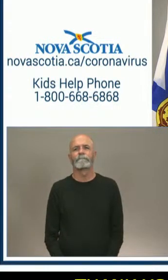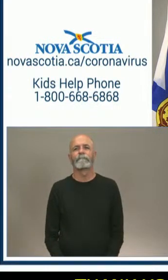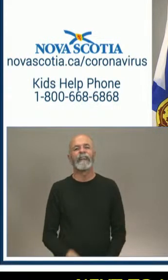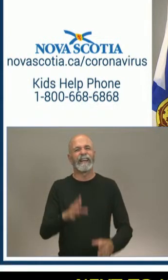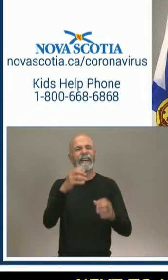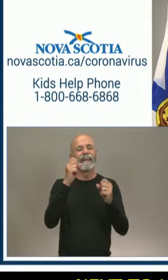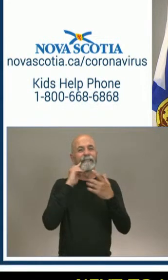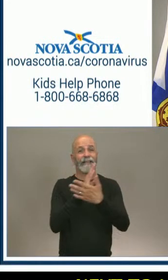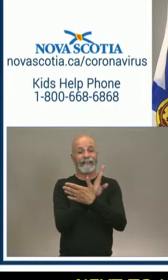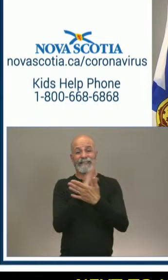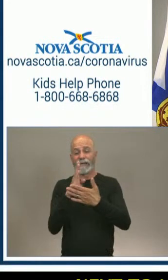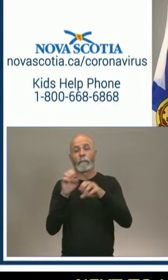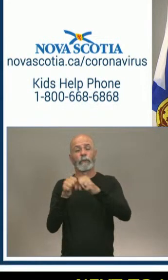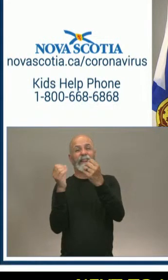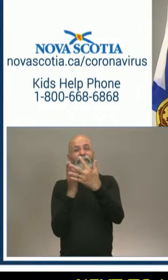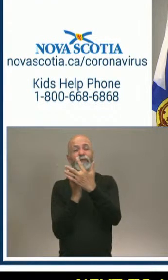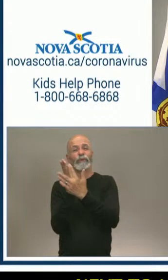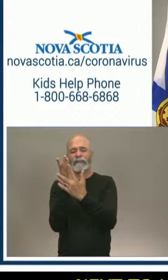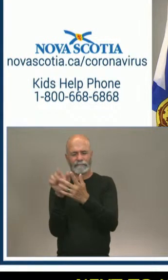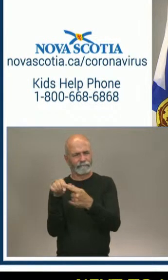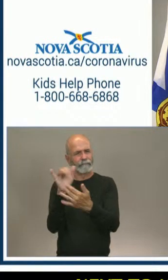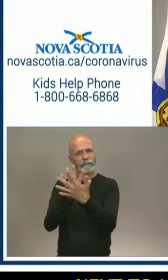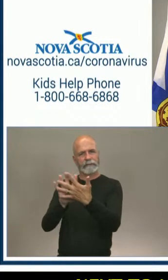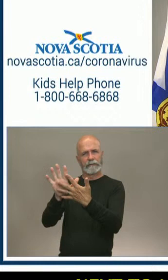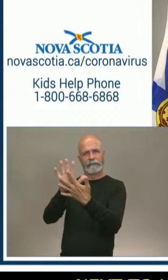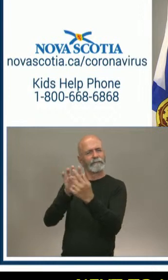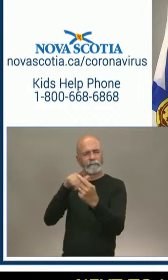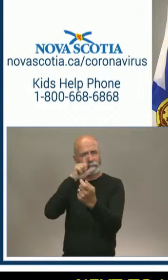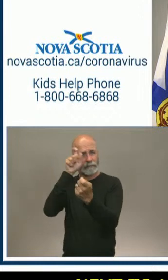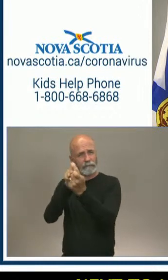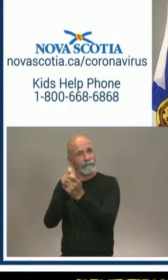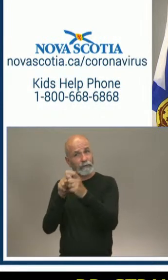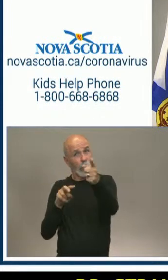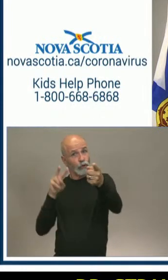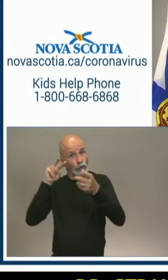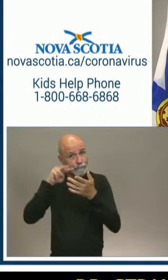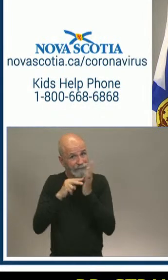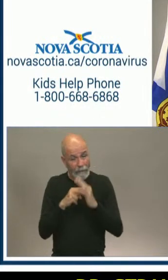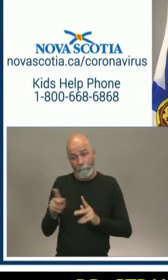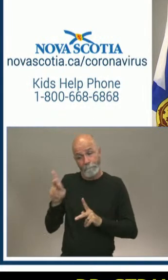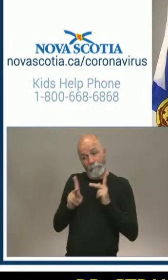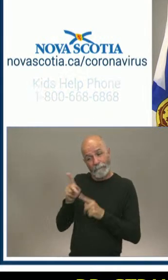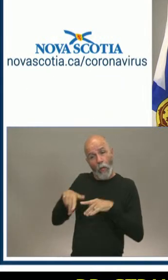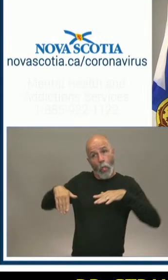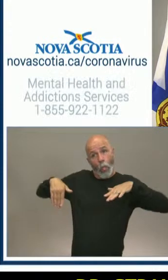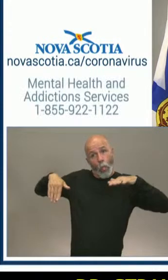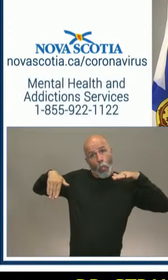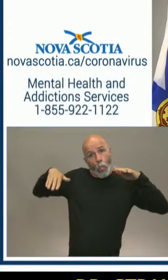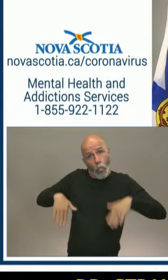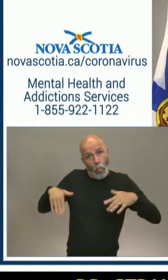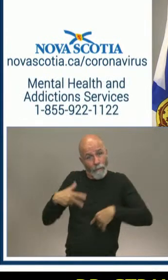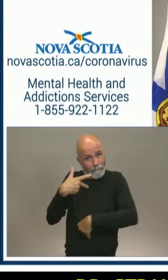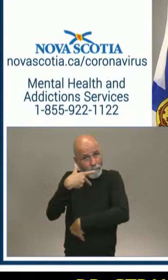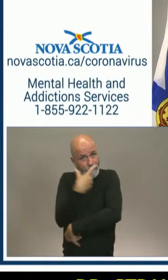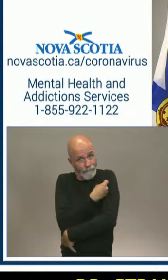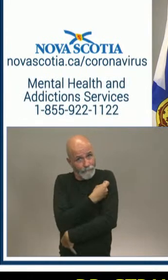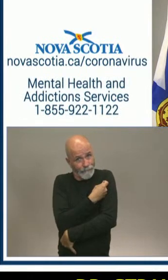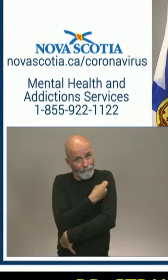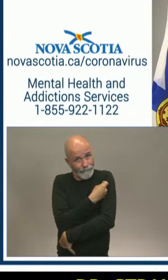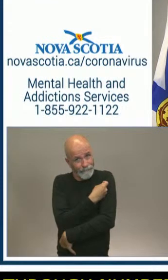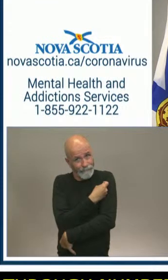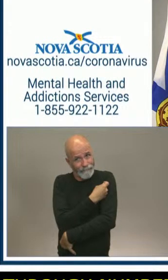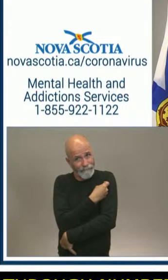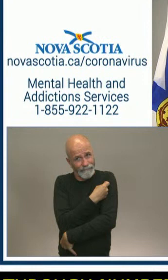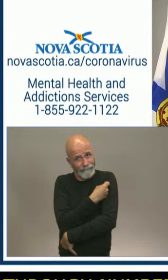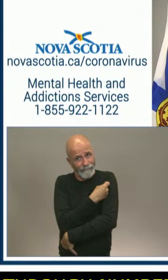still confused. Obviously, unvaccinated people includes people who've never had a shot in their arm. But